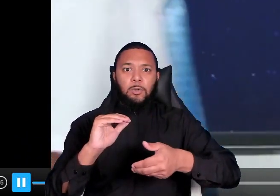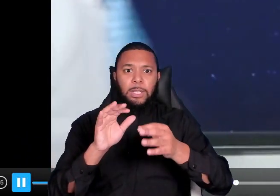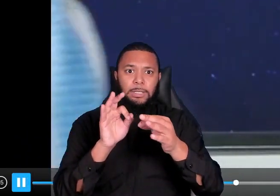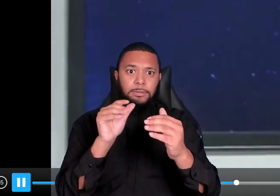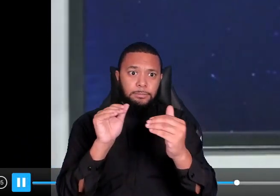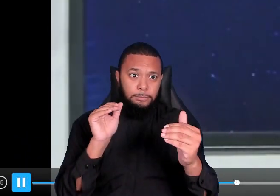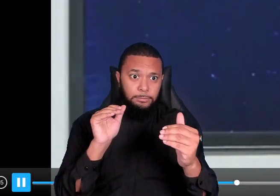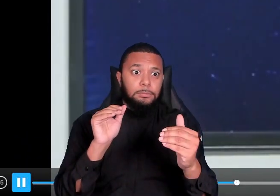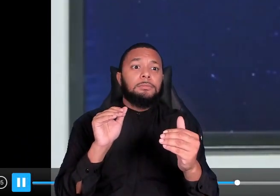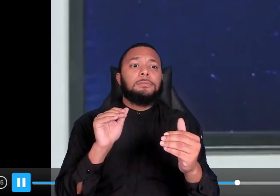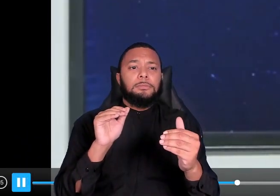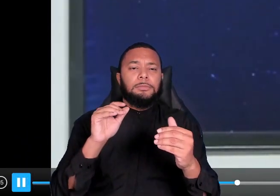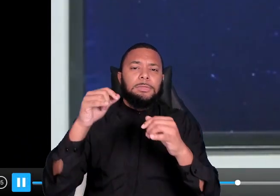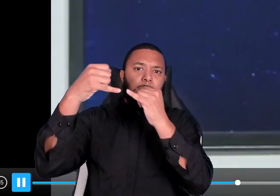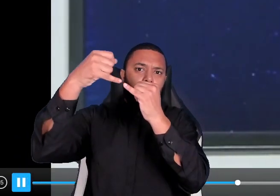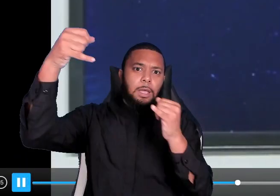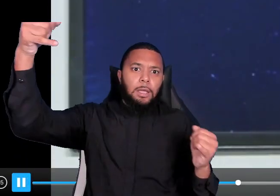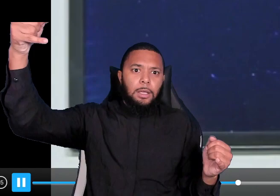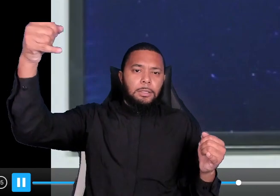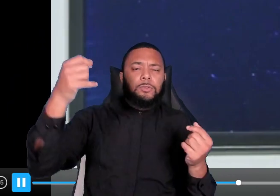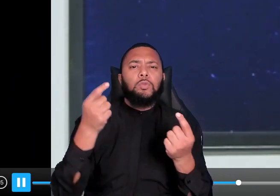Okay? Now what do I do next?